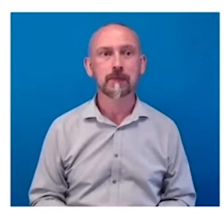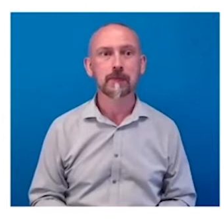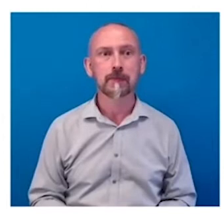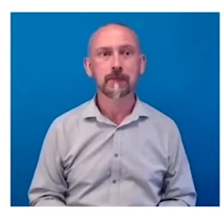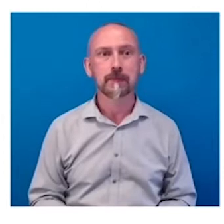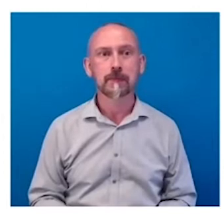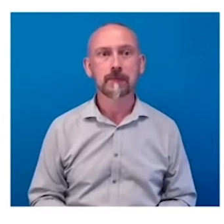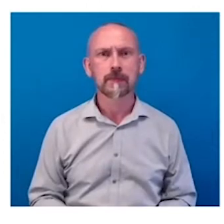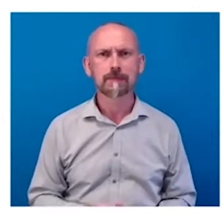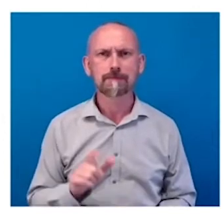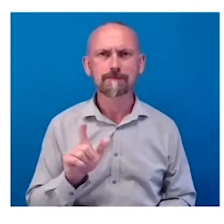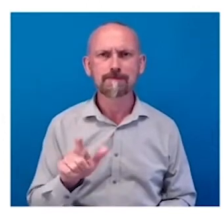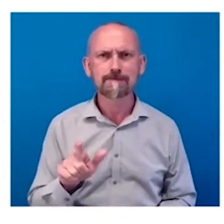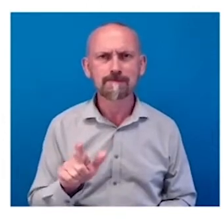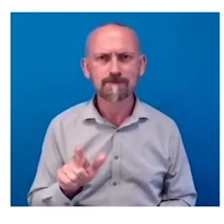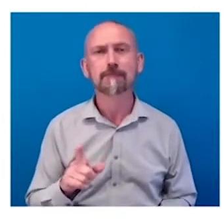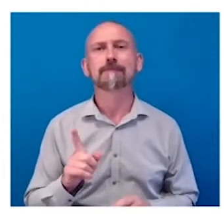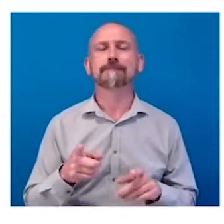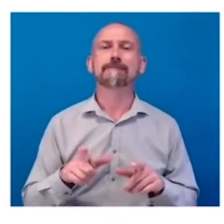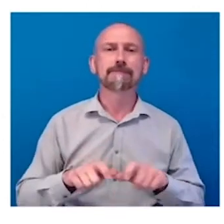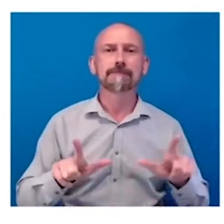I can get my slide.